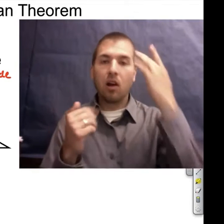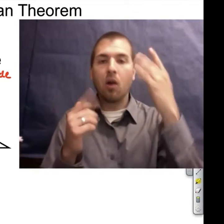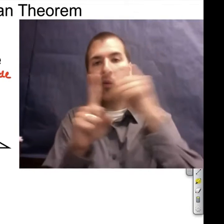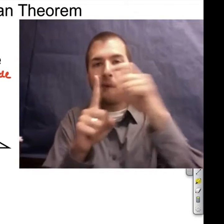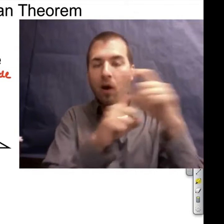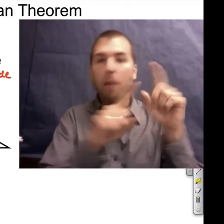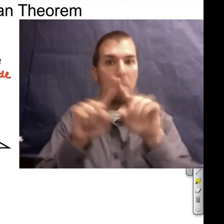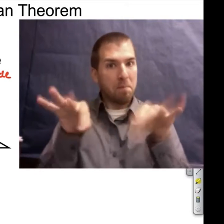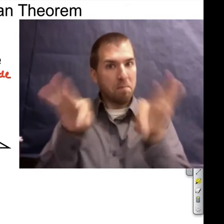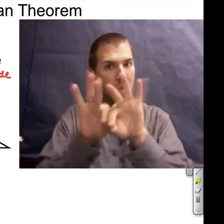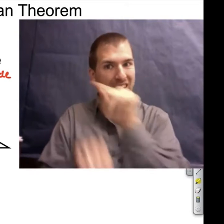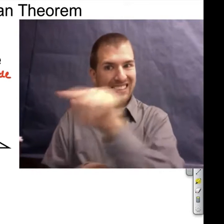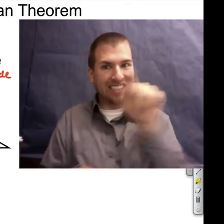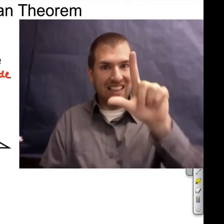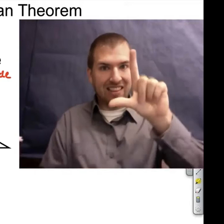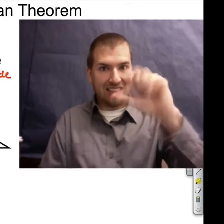It's right there.